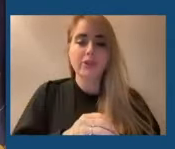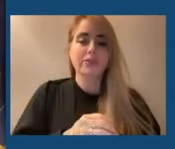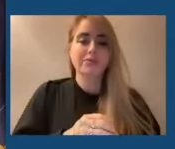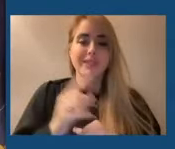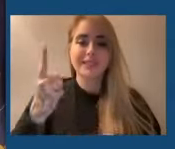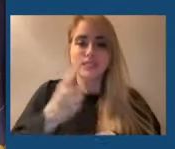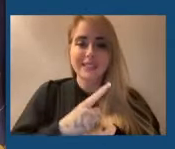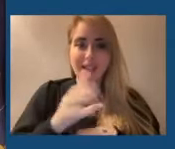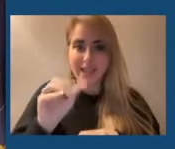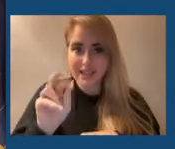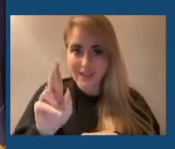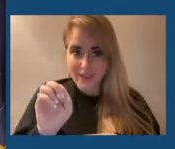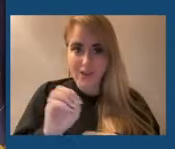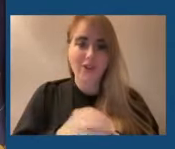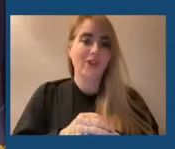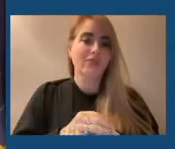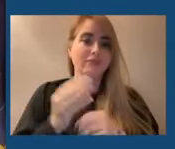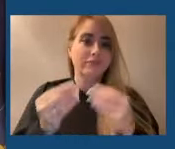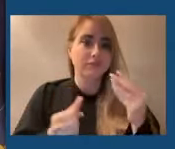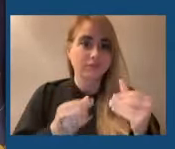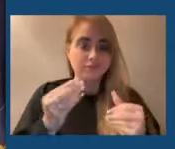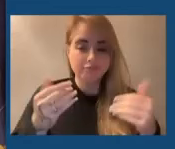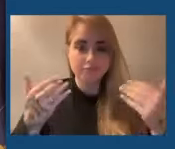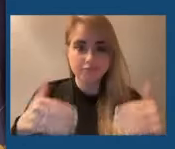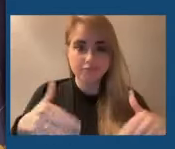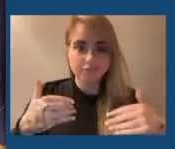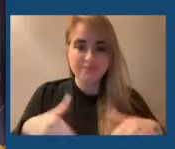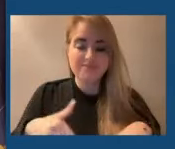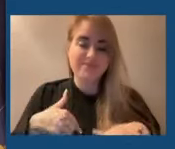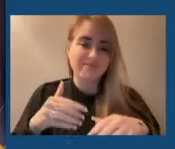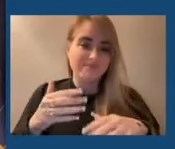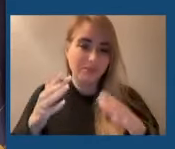daycare. So grateful for pre-K.